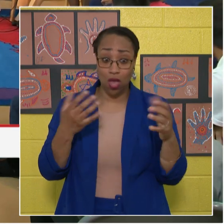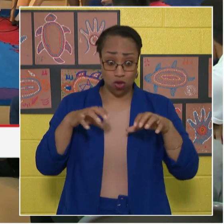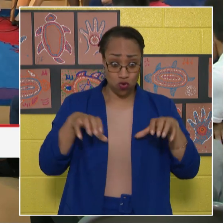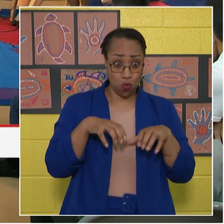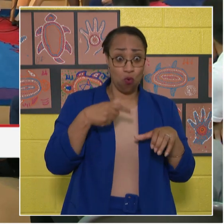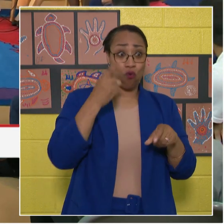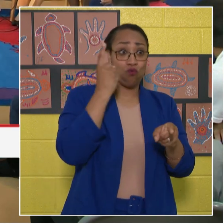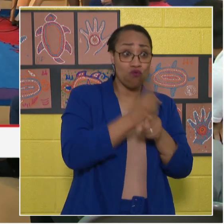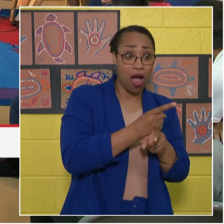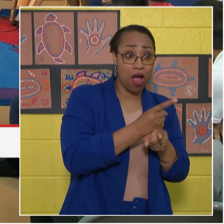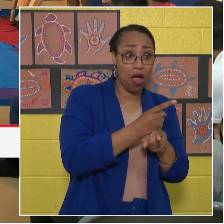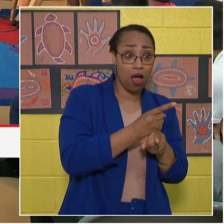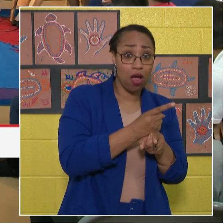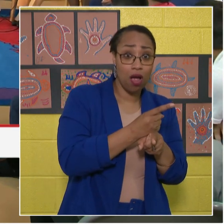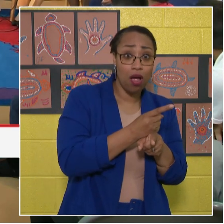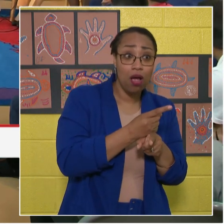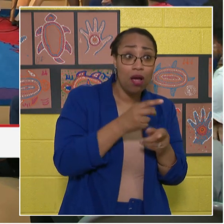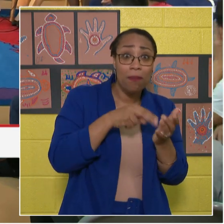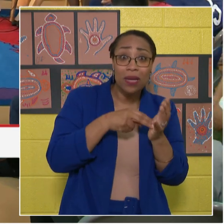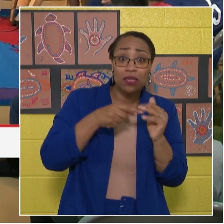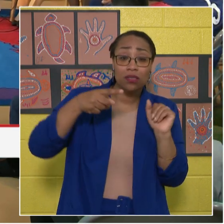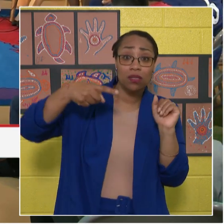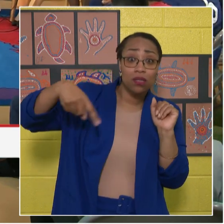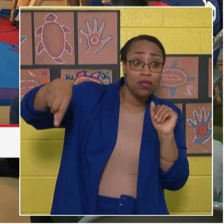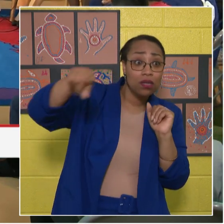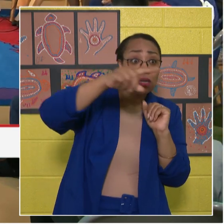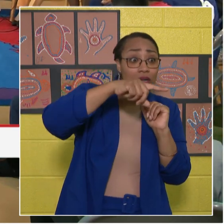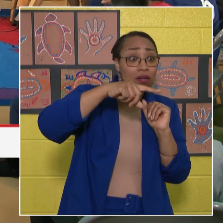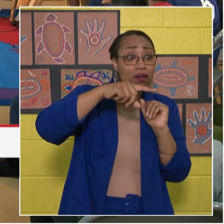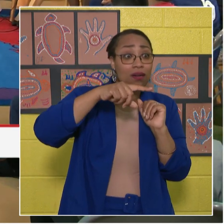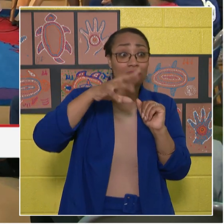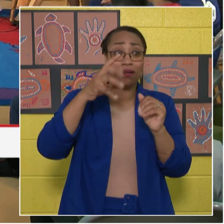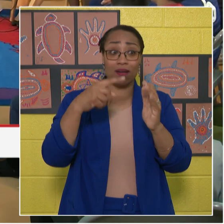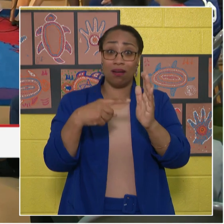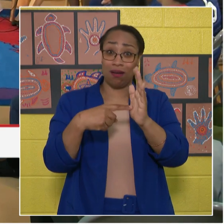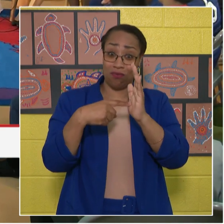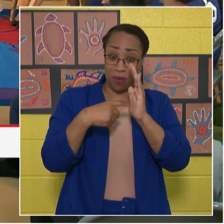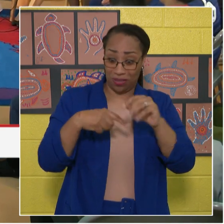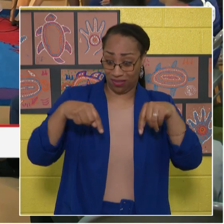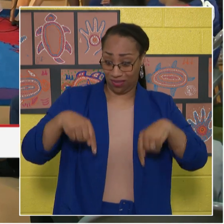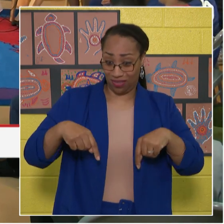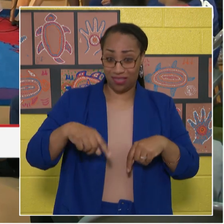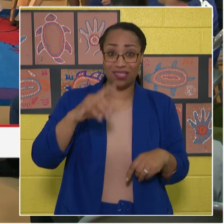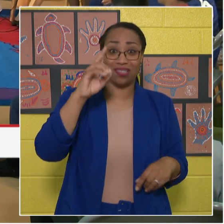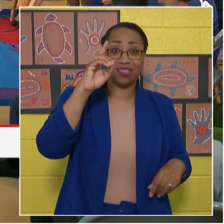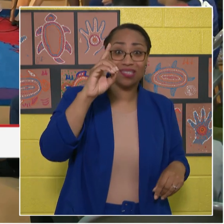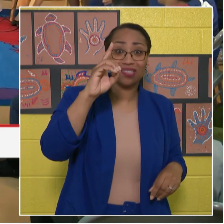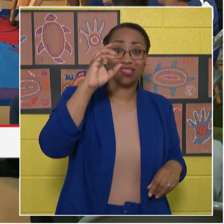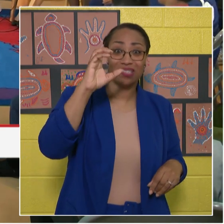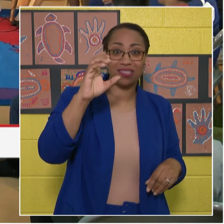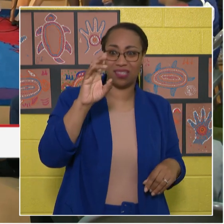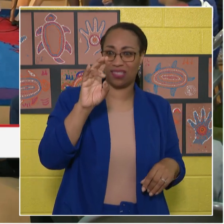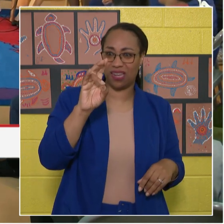where you speak for 700,000 people, you always have to do the right thing.